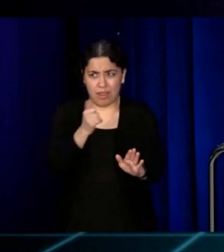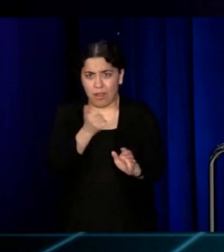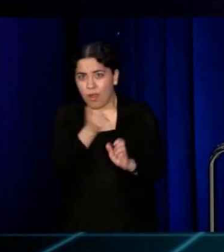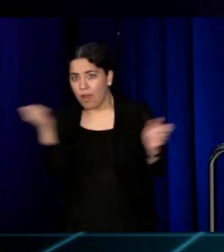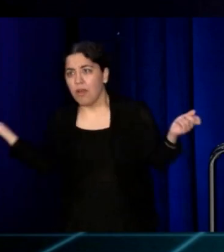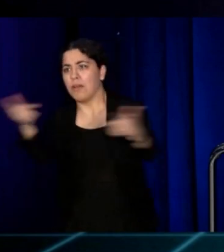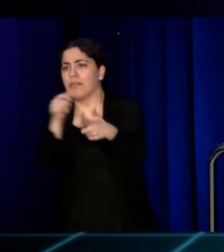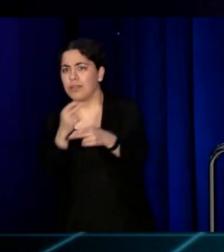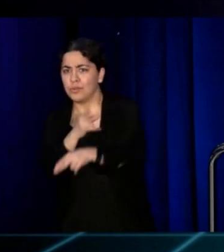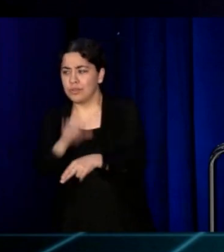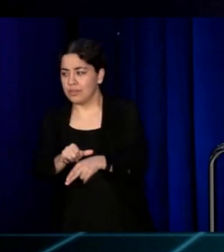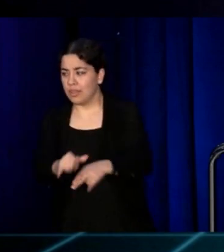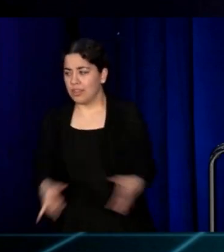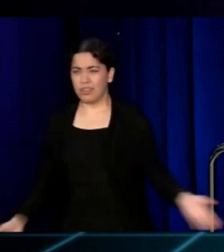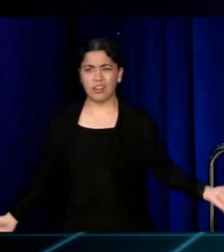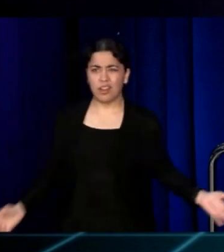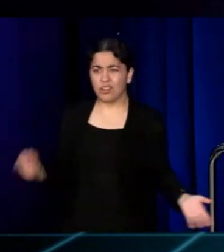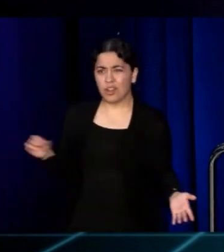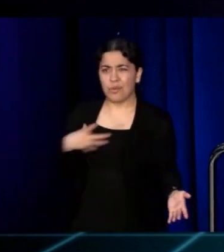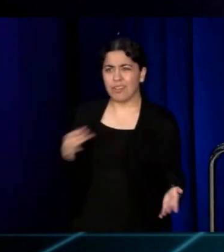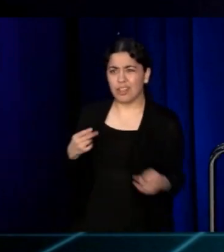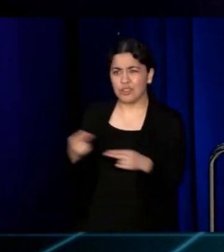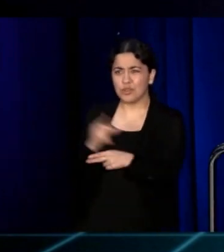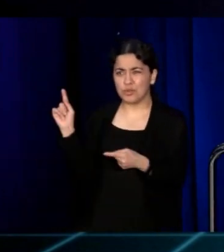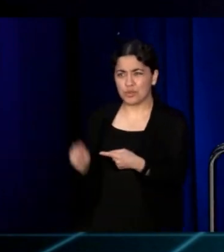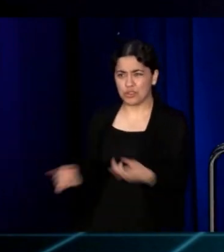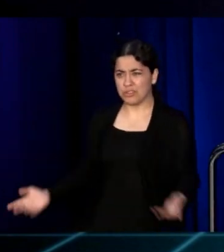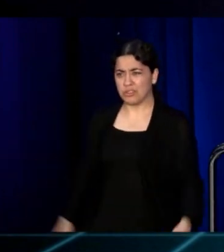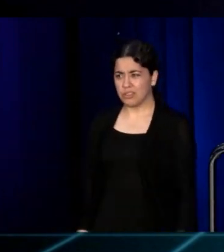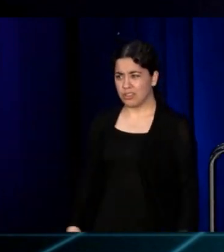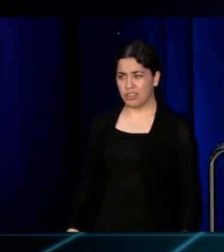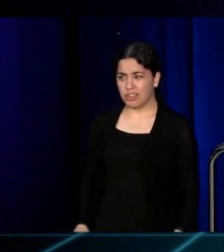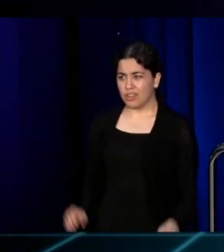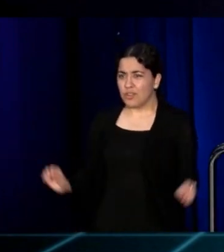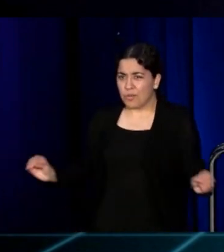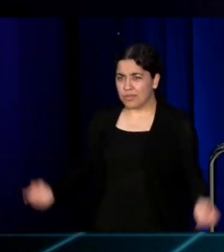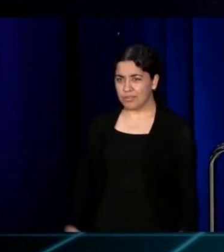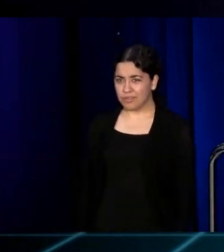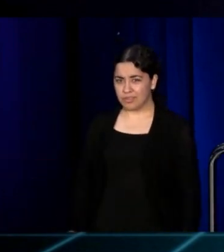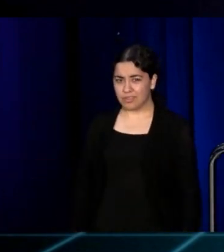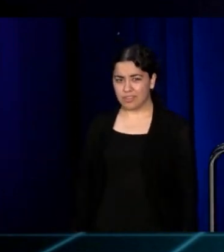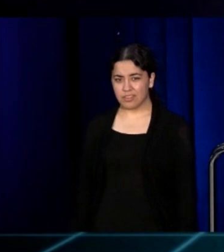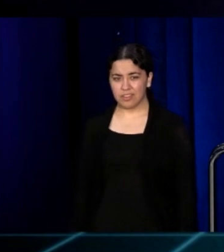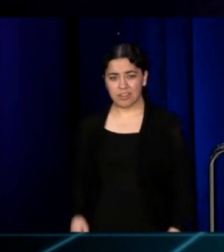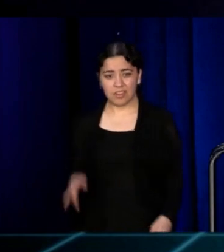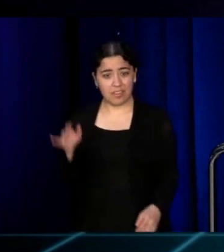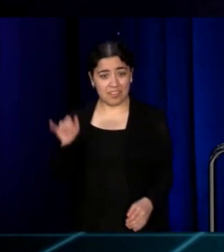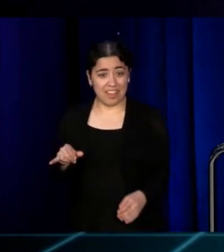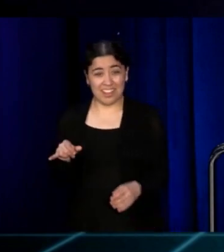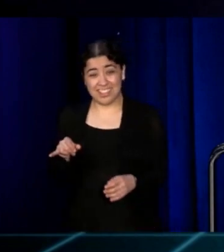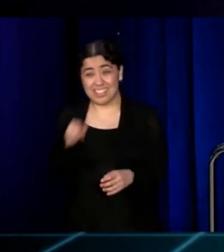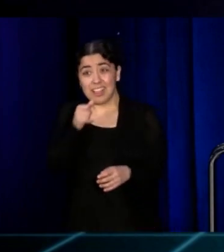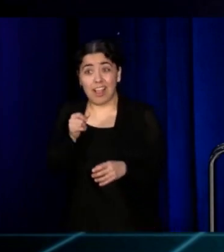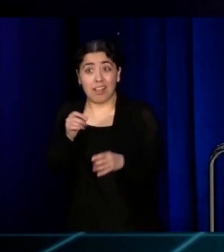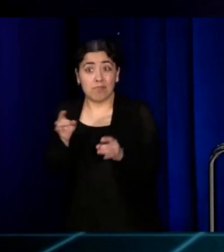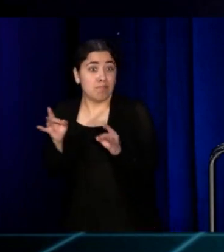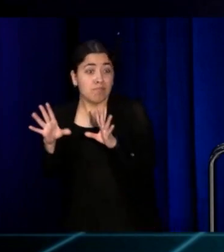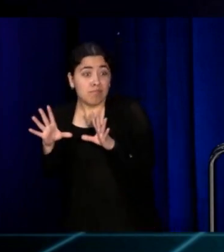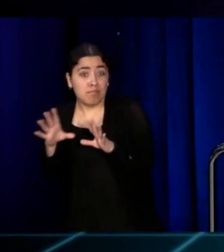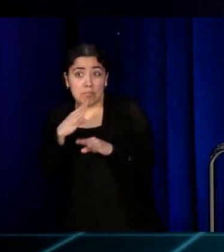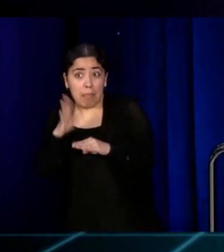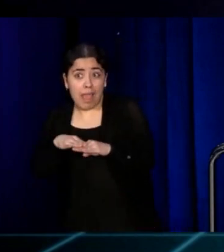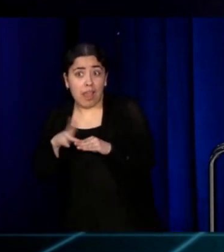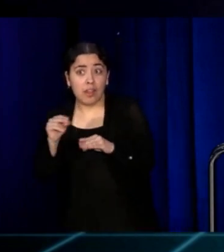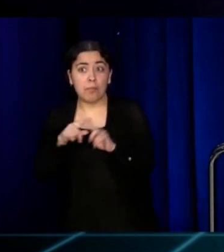it? Because no one likes useReducer, okay? Nobody. And it's not that it's bad, it's just